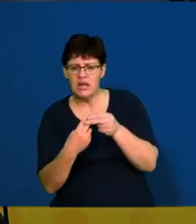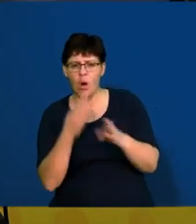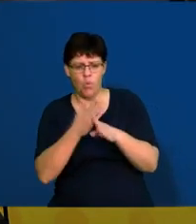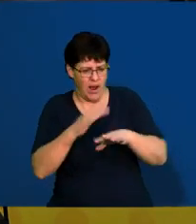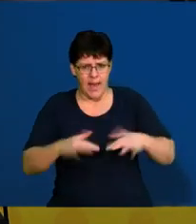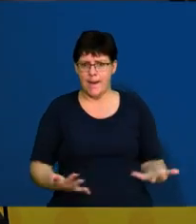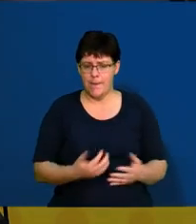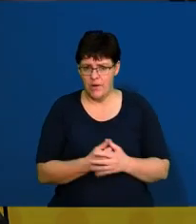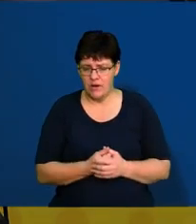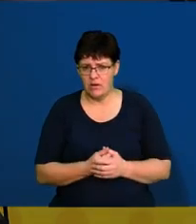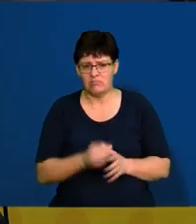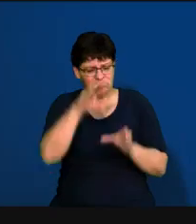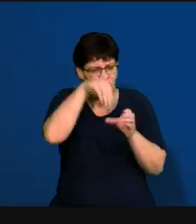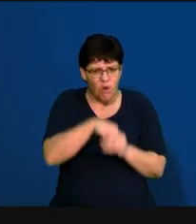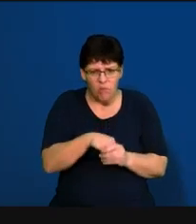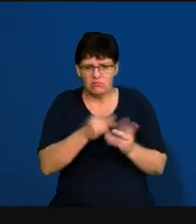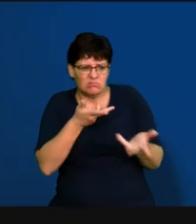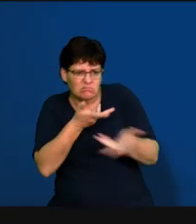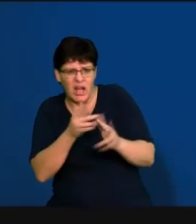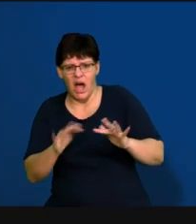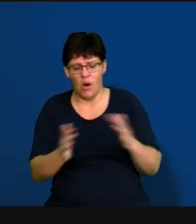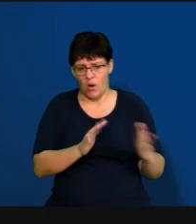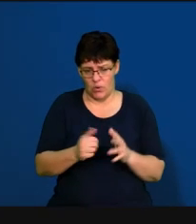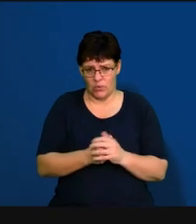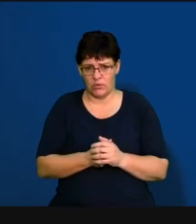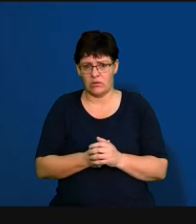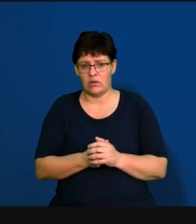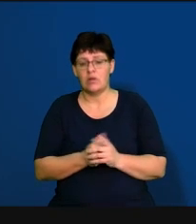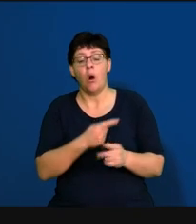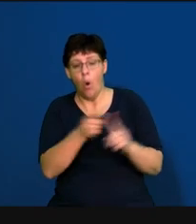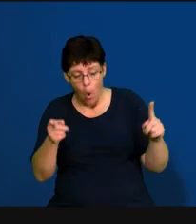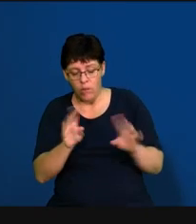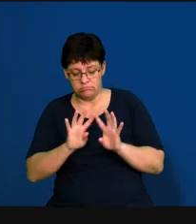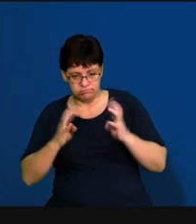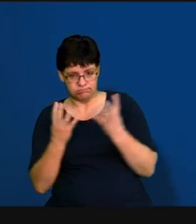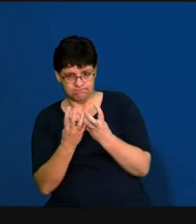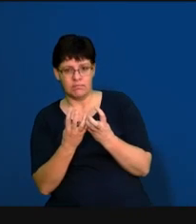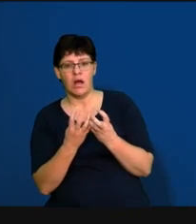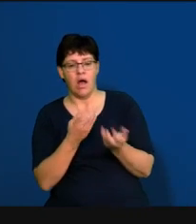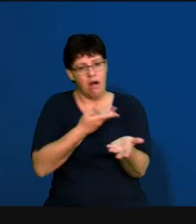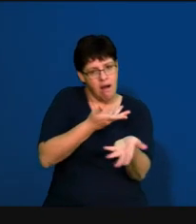fall in all of this? Right? It promotes collective bargaining.